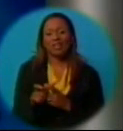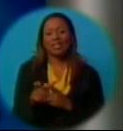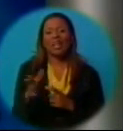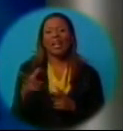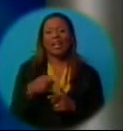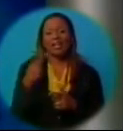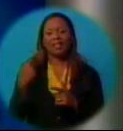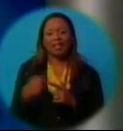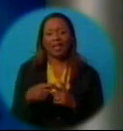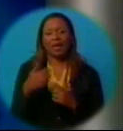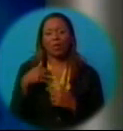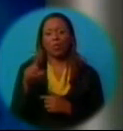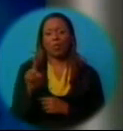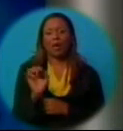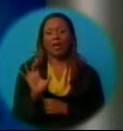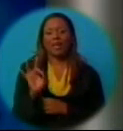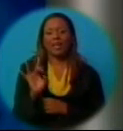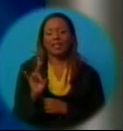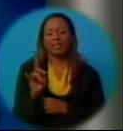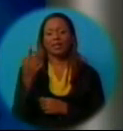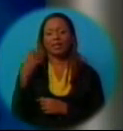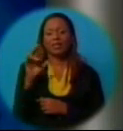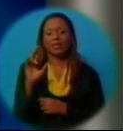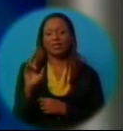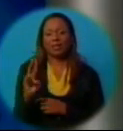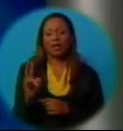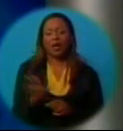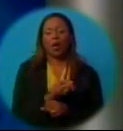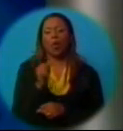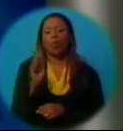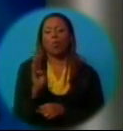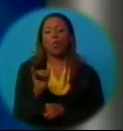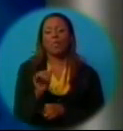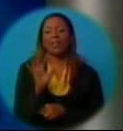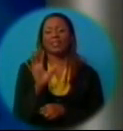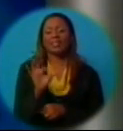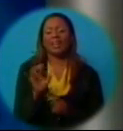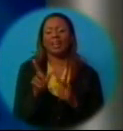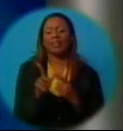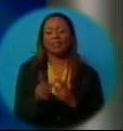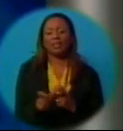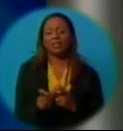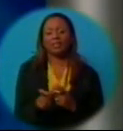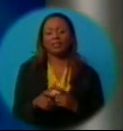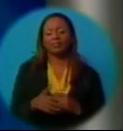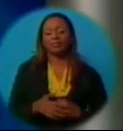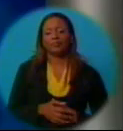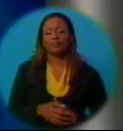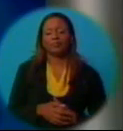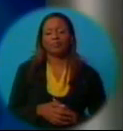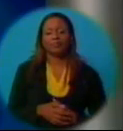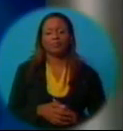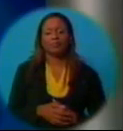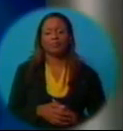to 204. Trinidad then restricted Jamaica to 187 for 7 to win by 9 runs.